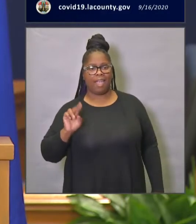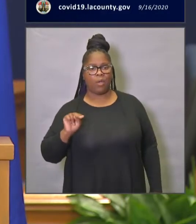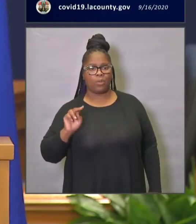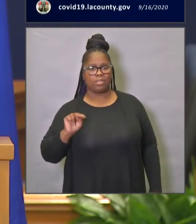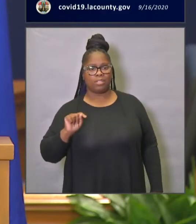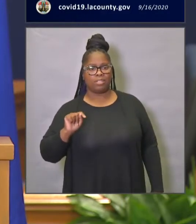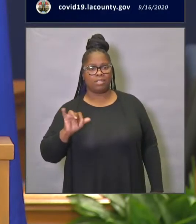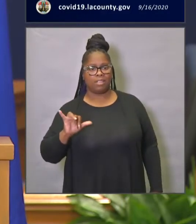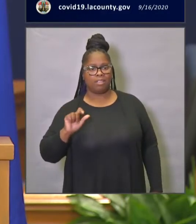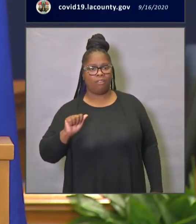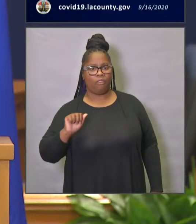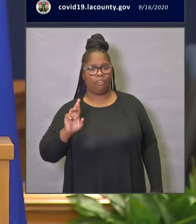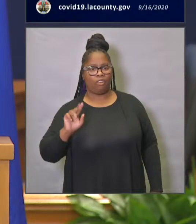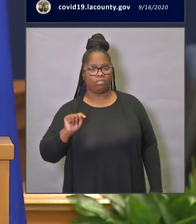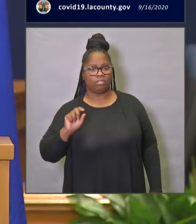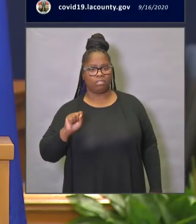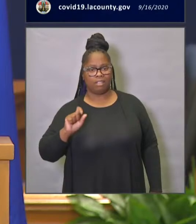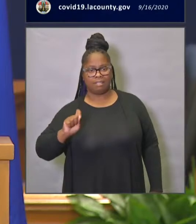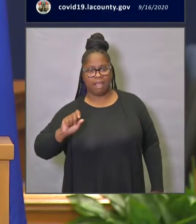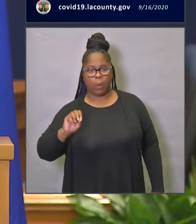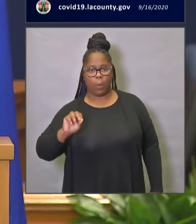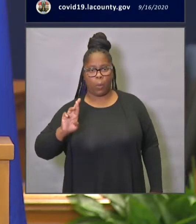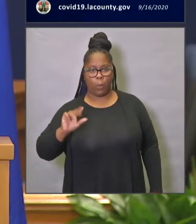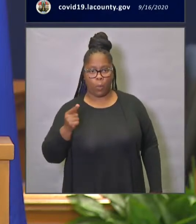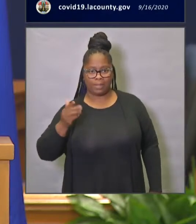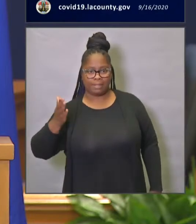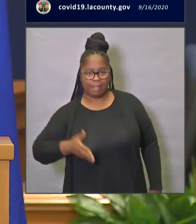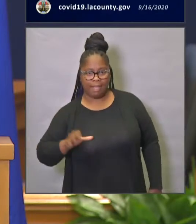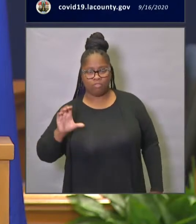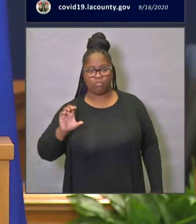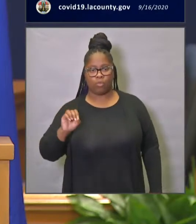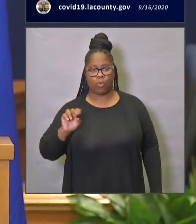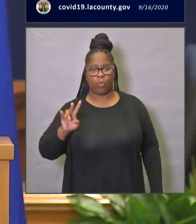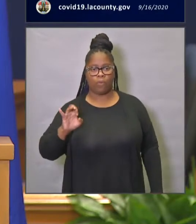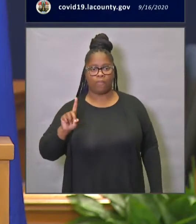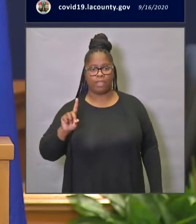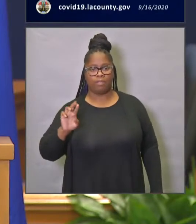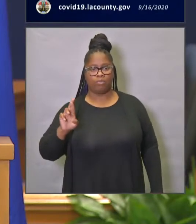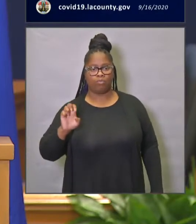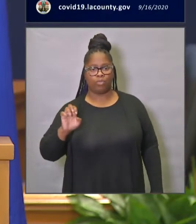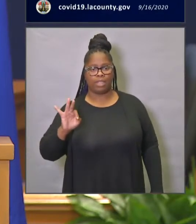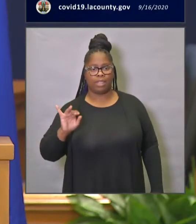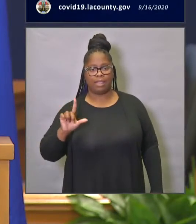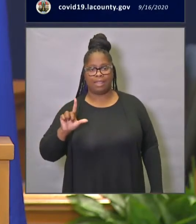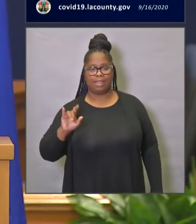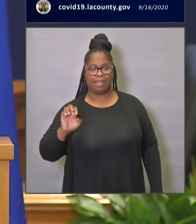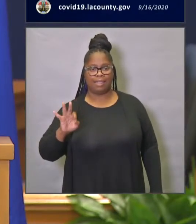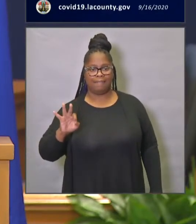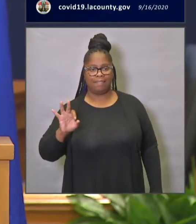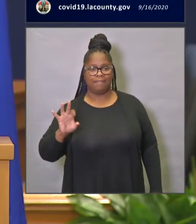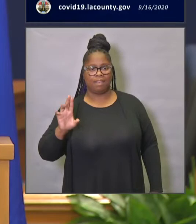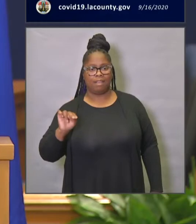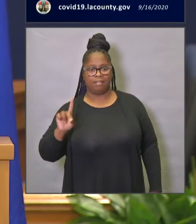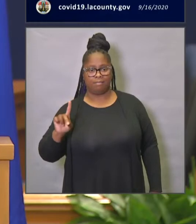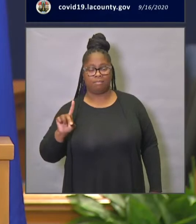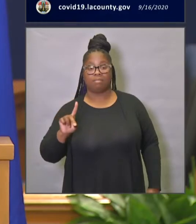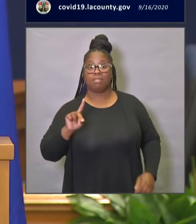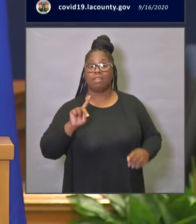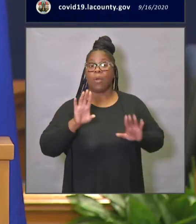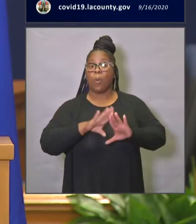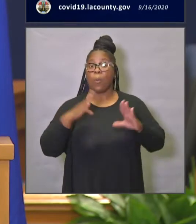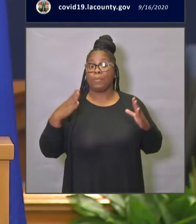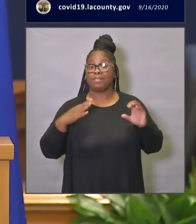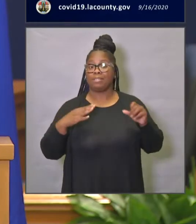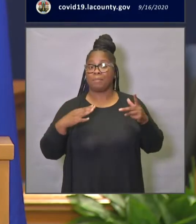lacountyarts.org/COVID Relief Fund. The application period is from September 21st through September 27th. If you are